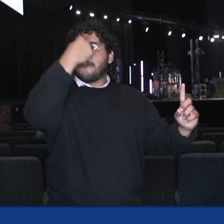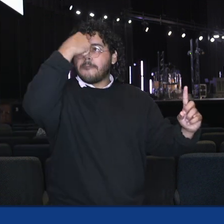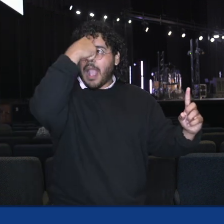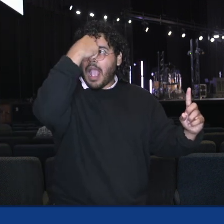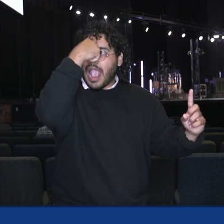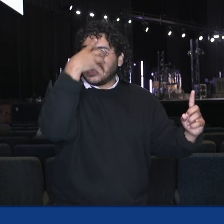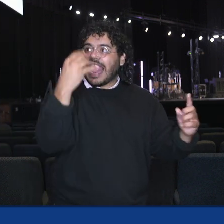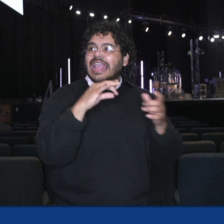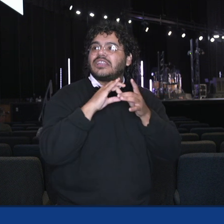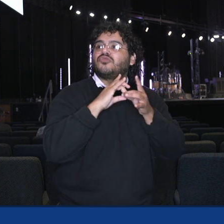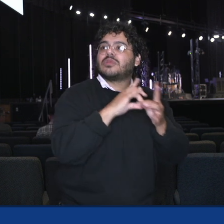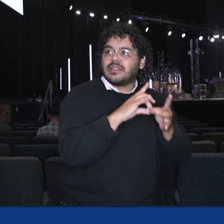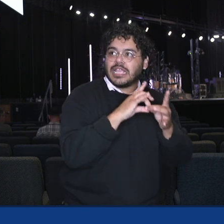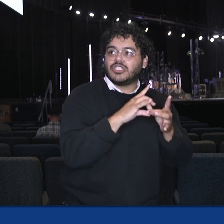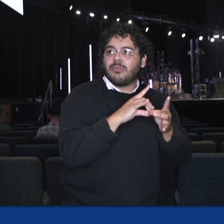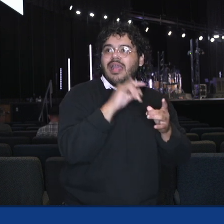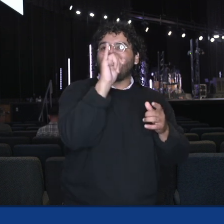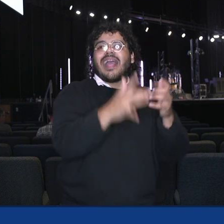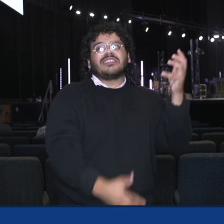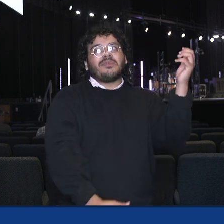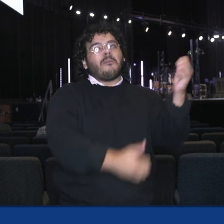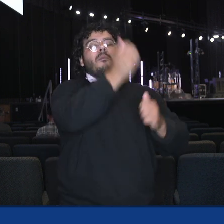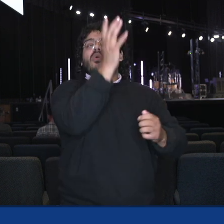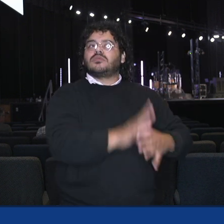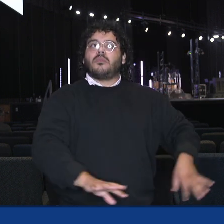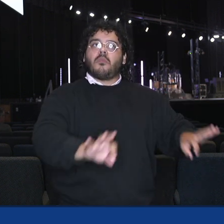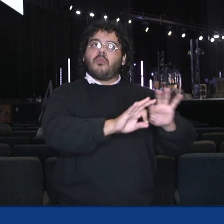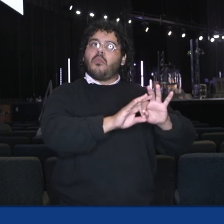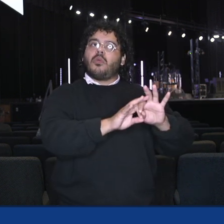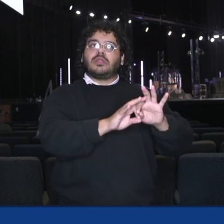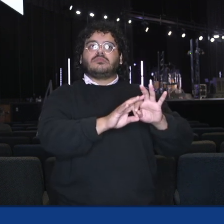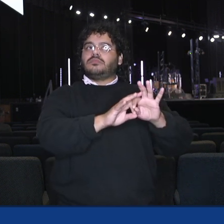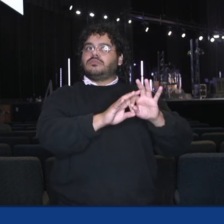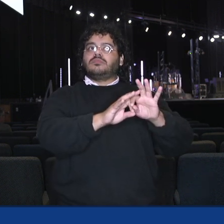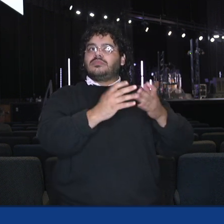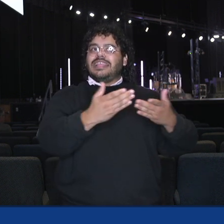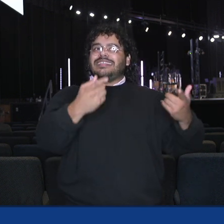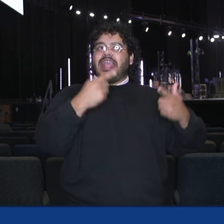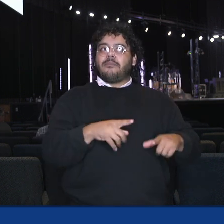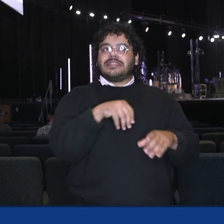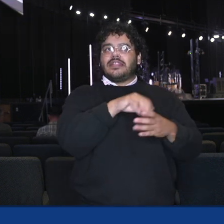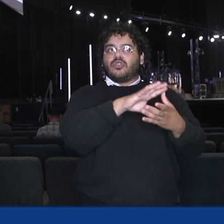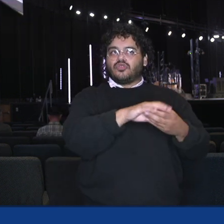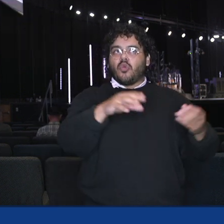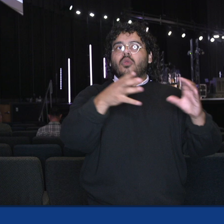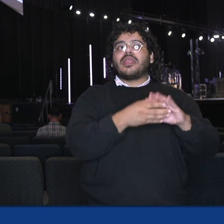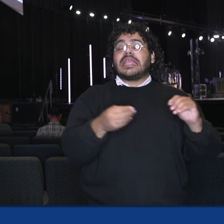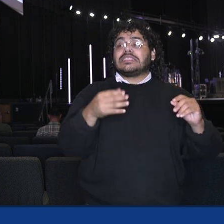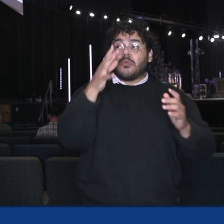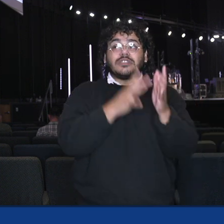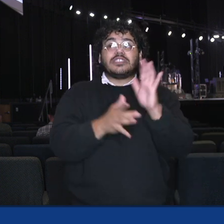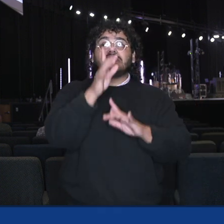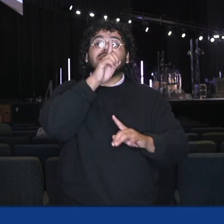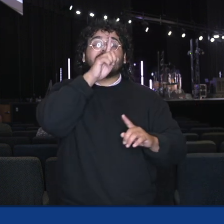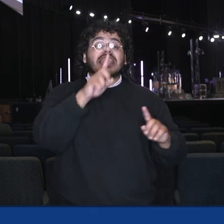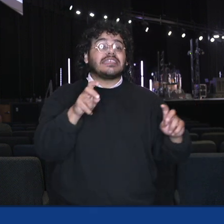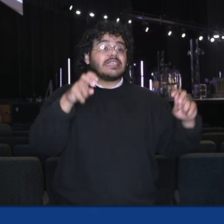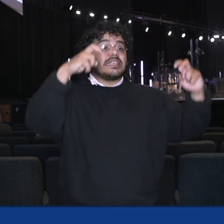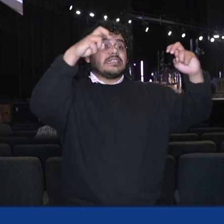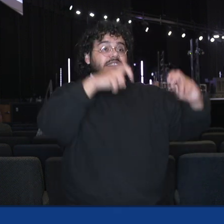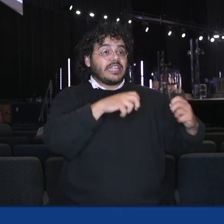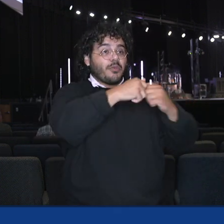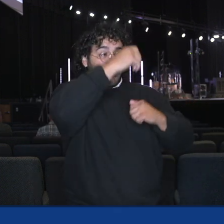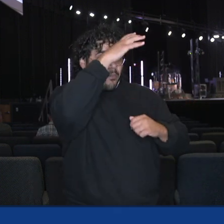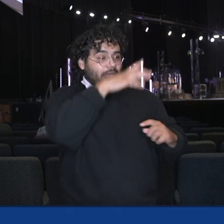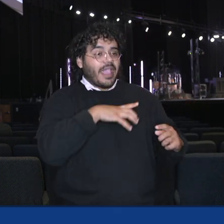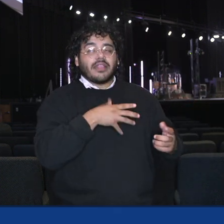That's the most important part of the story. Now, Jesus is sitting with this guy in